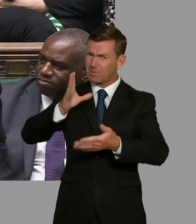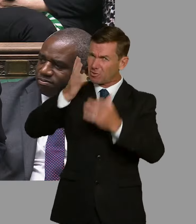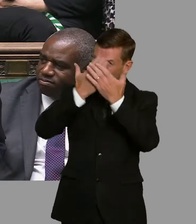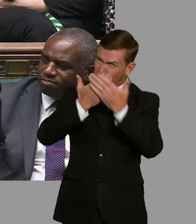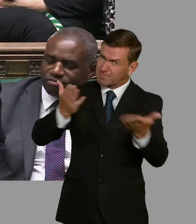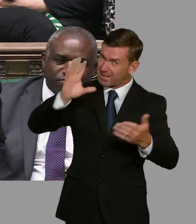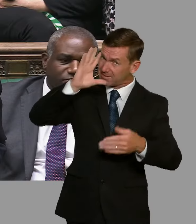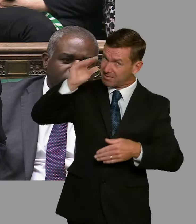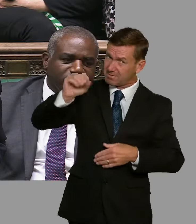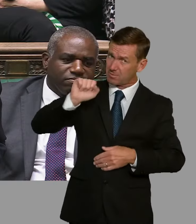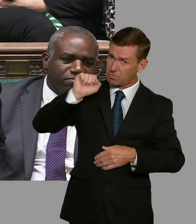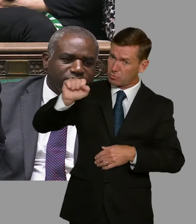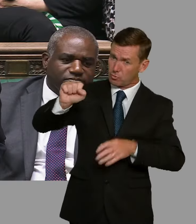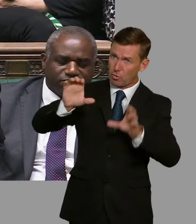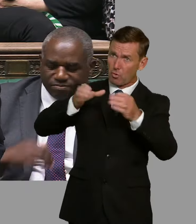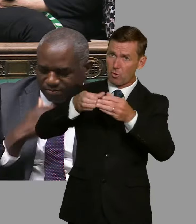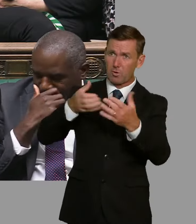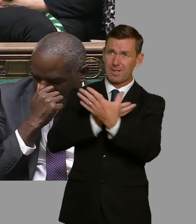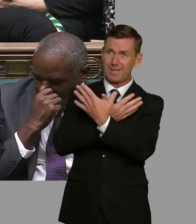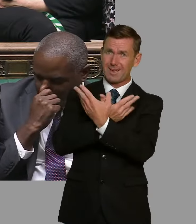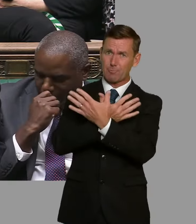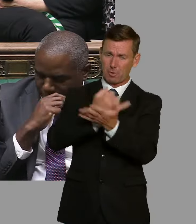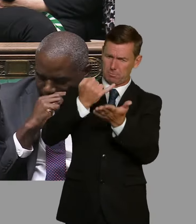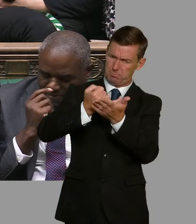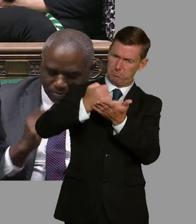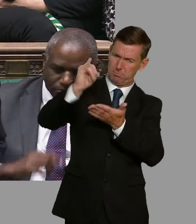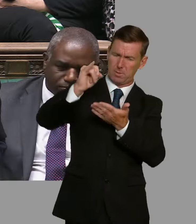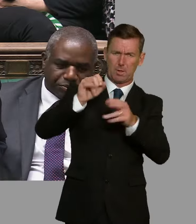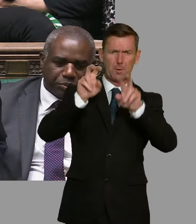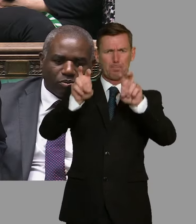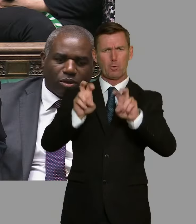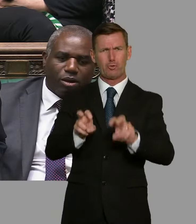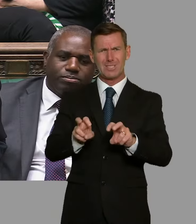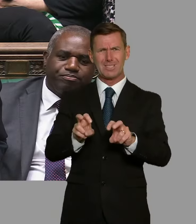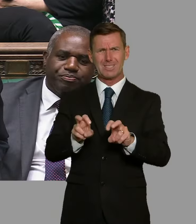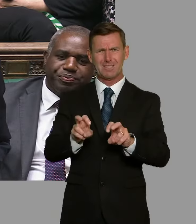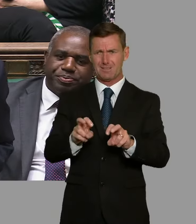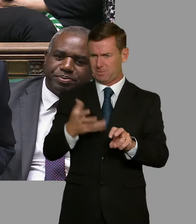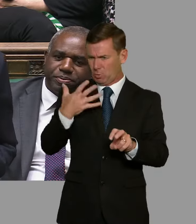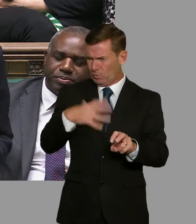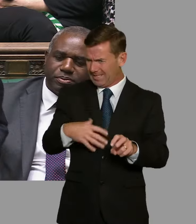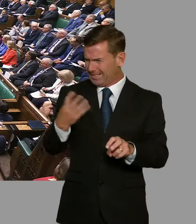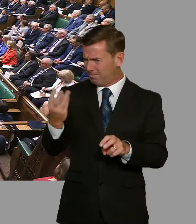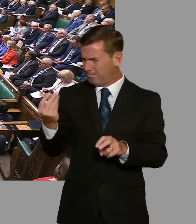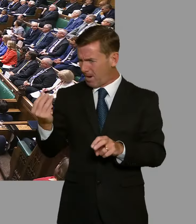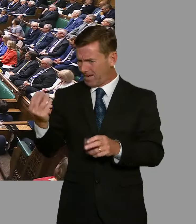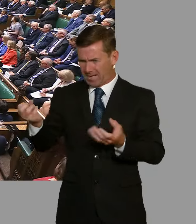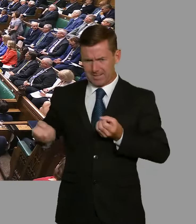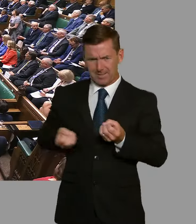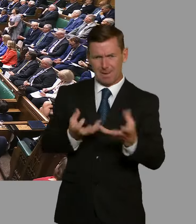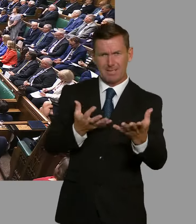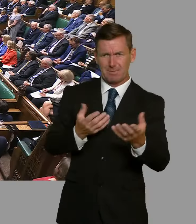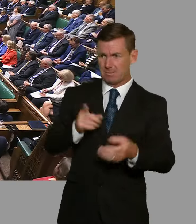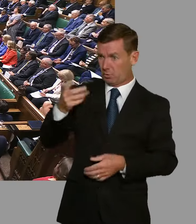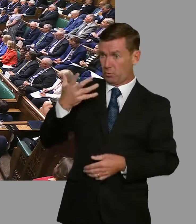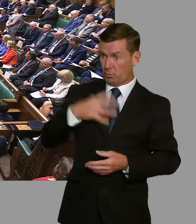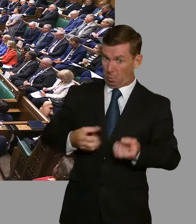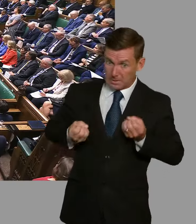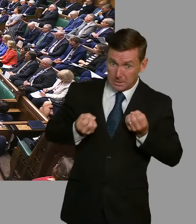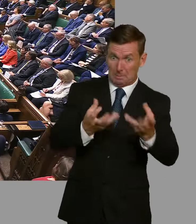the funding. You can't keep asking for more spending and oppose a budget which raises the money. Natalie